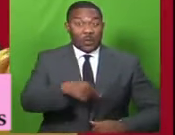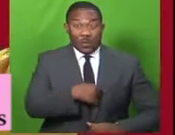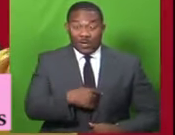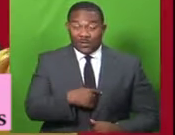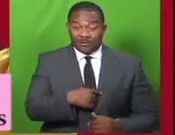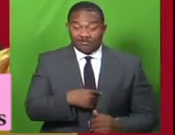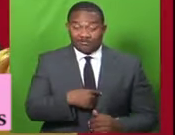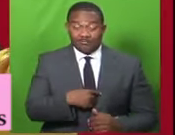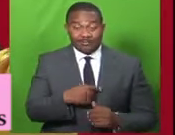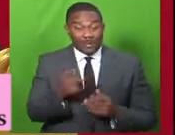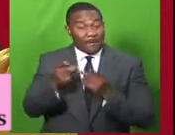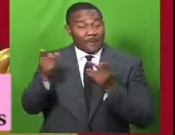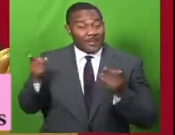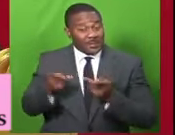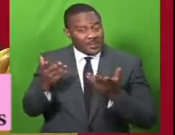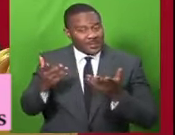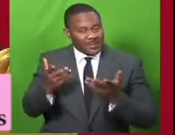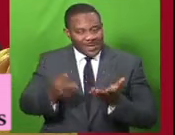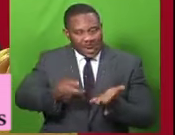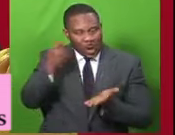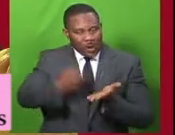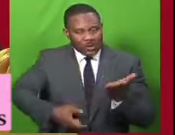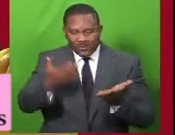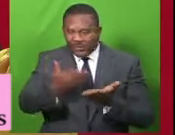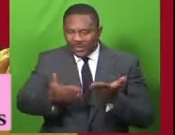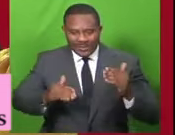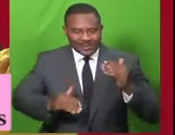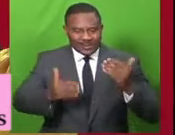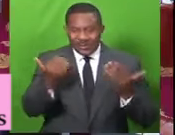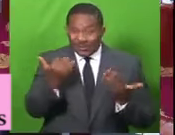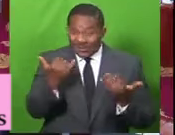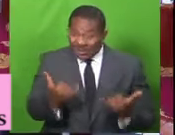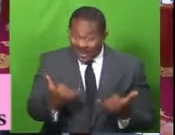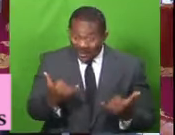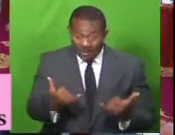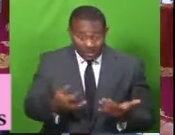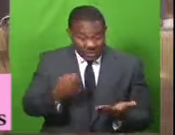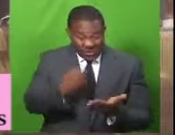that inflation is currently